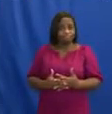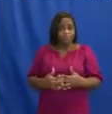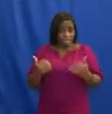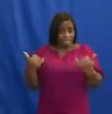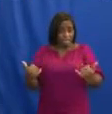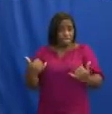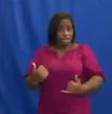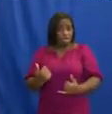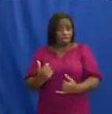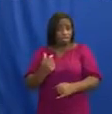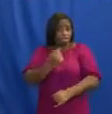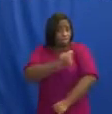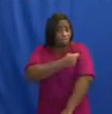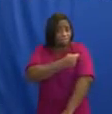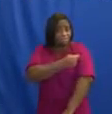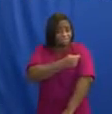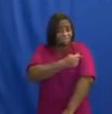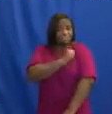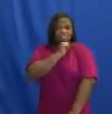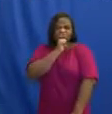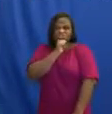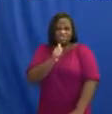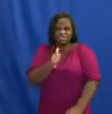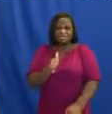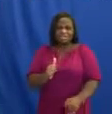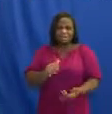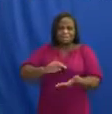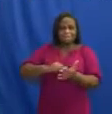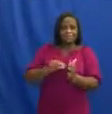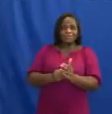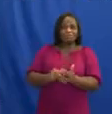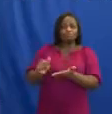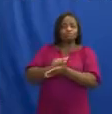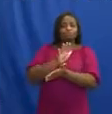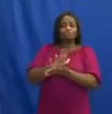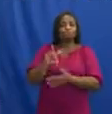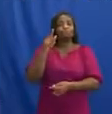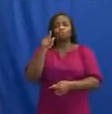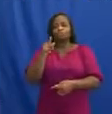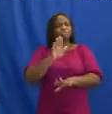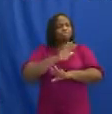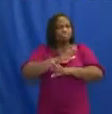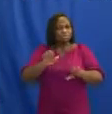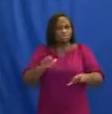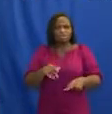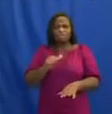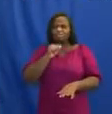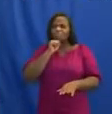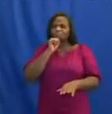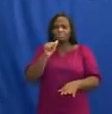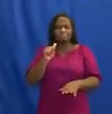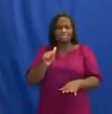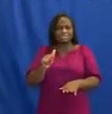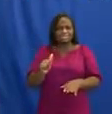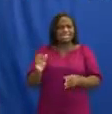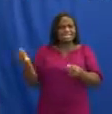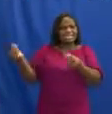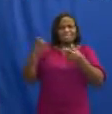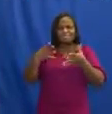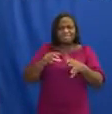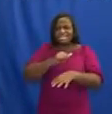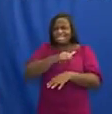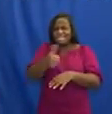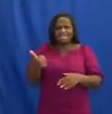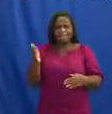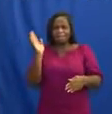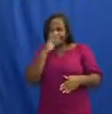Taking the vaccine will not alter your DNA. It will not embed a tracking device in